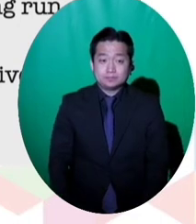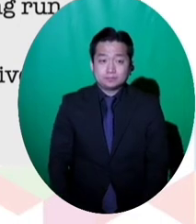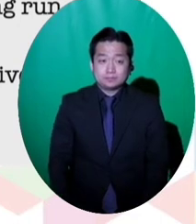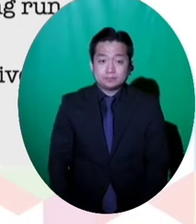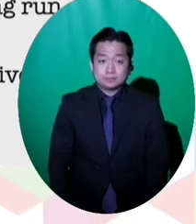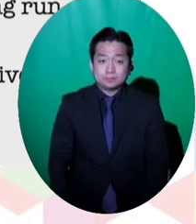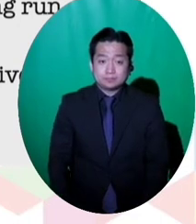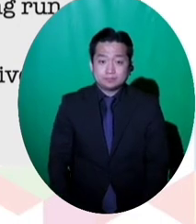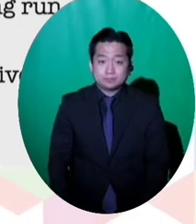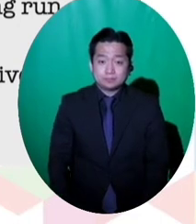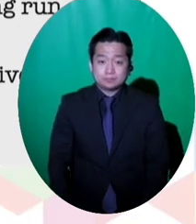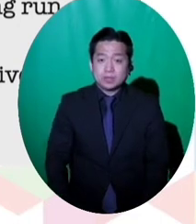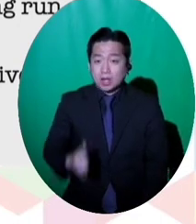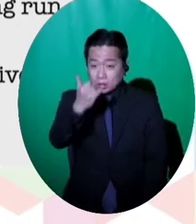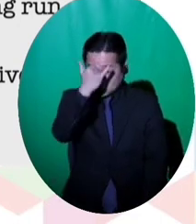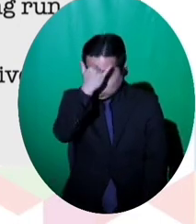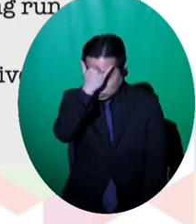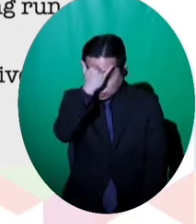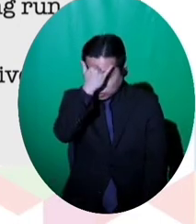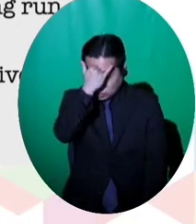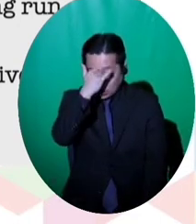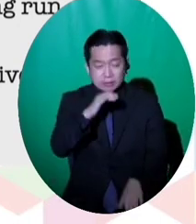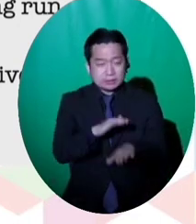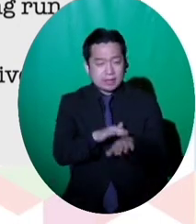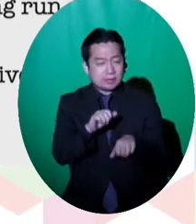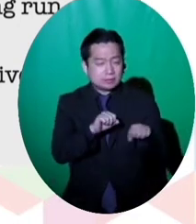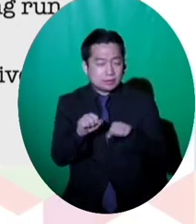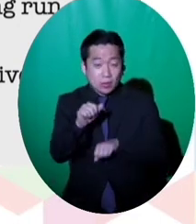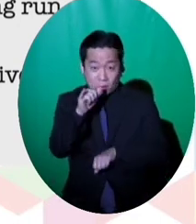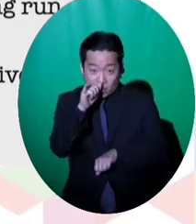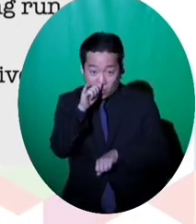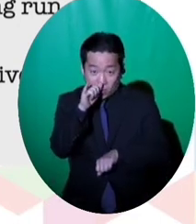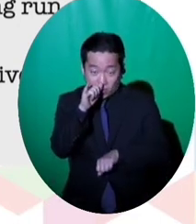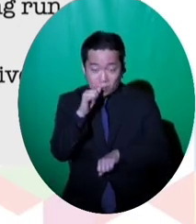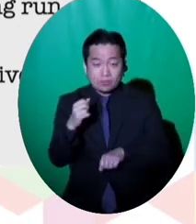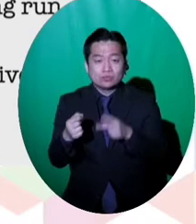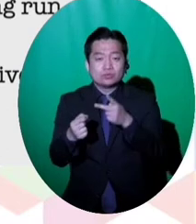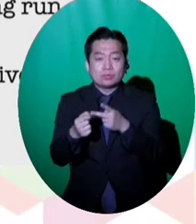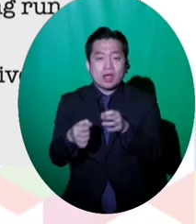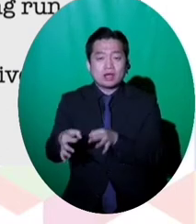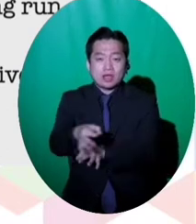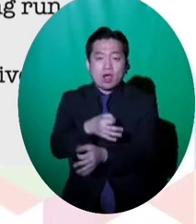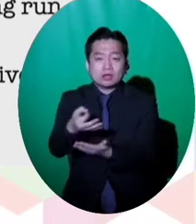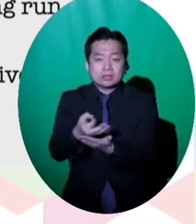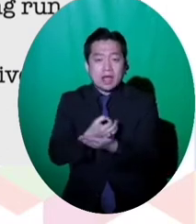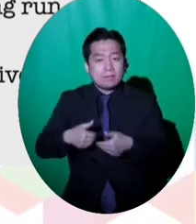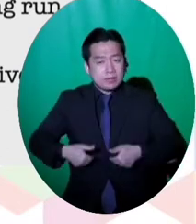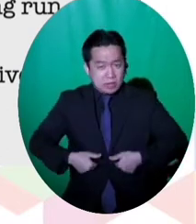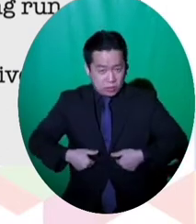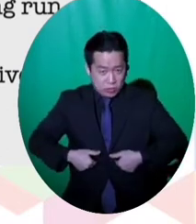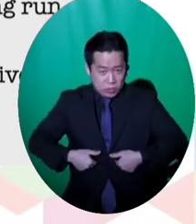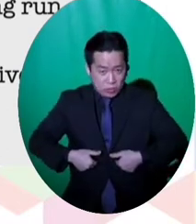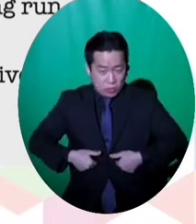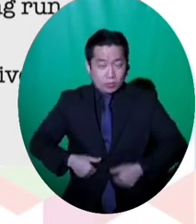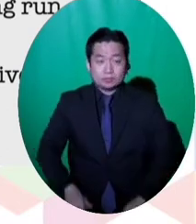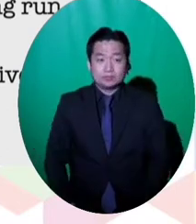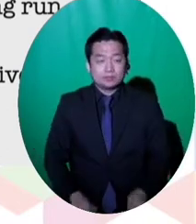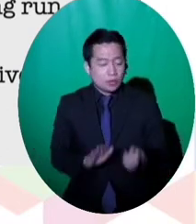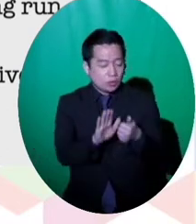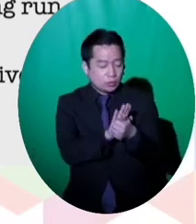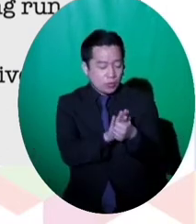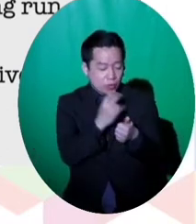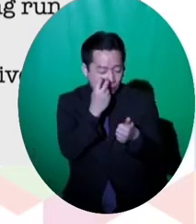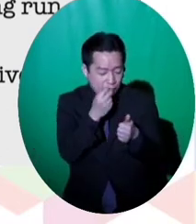economic necessity. Care is costly in the short run, but generally pays off in the long